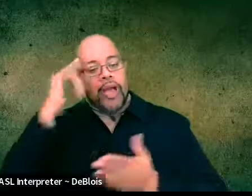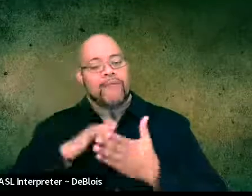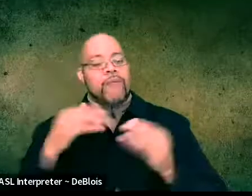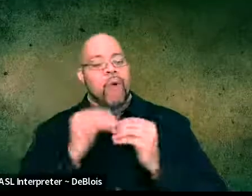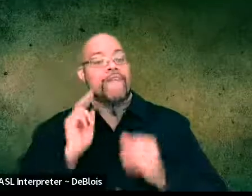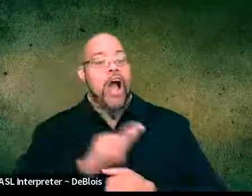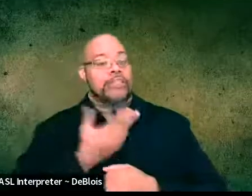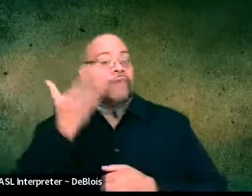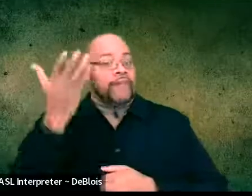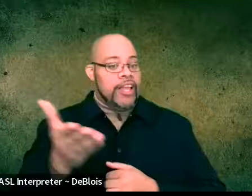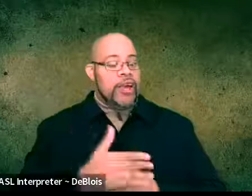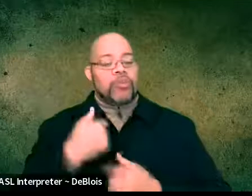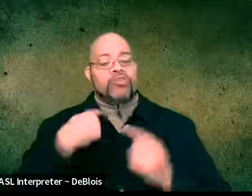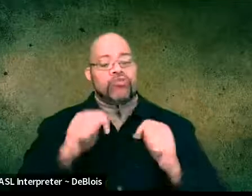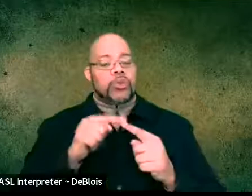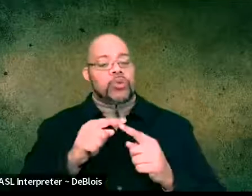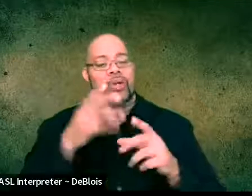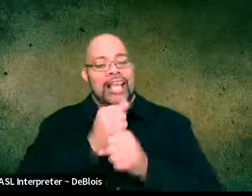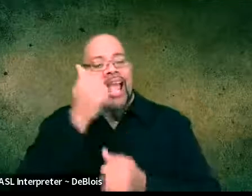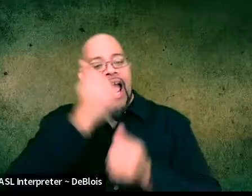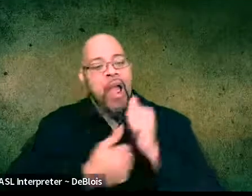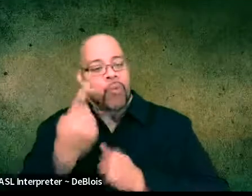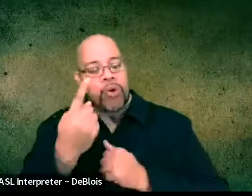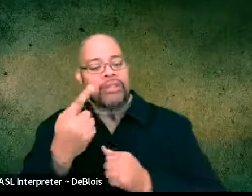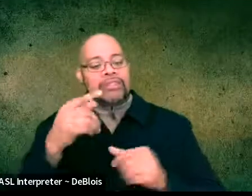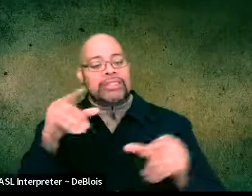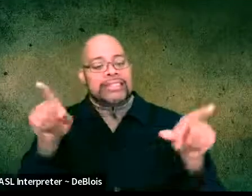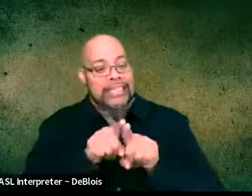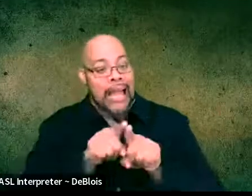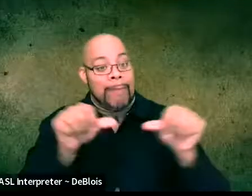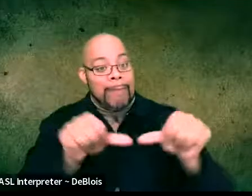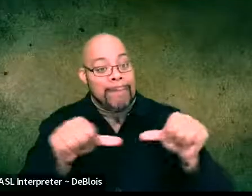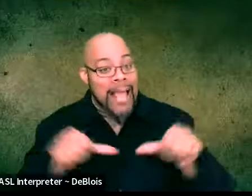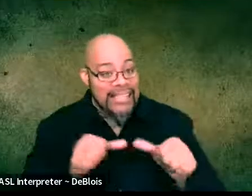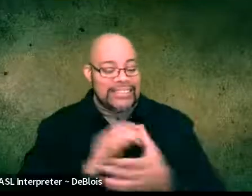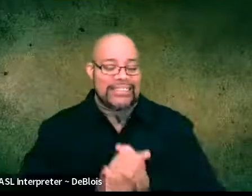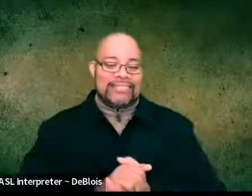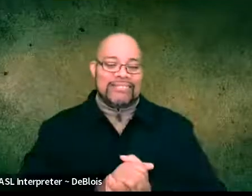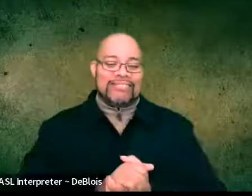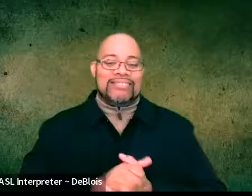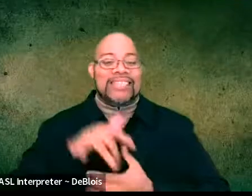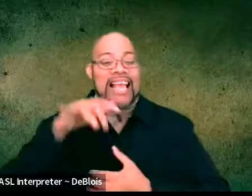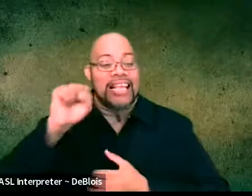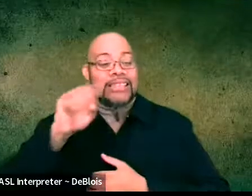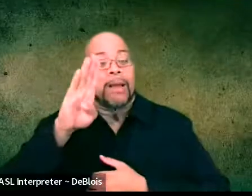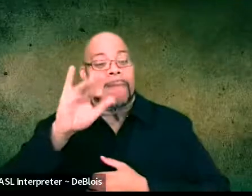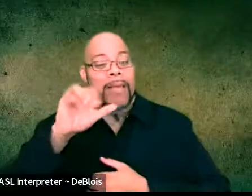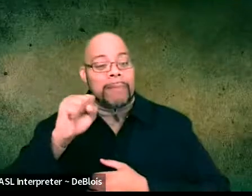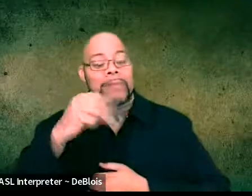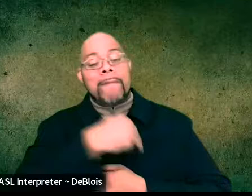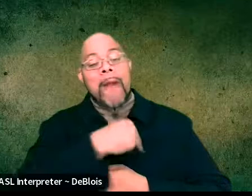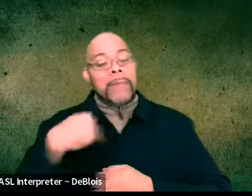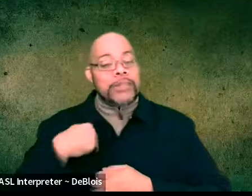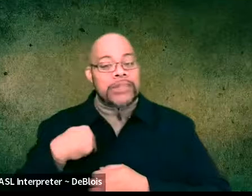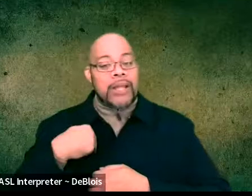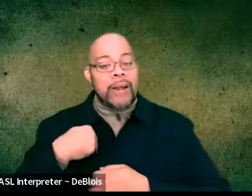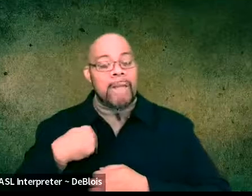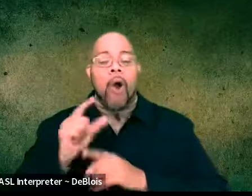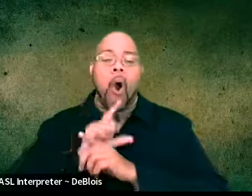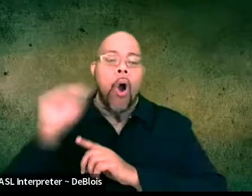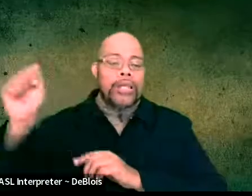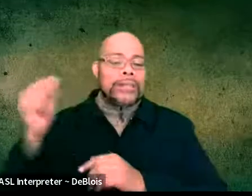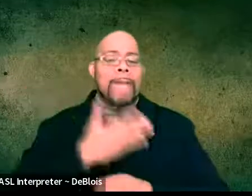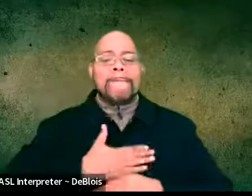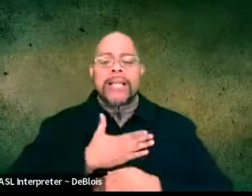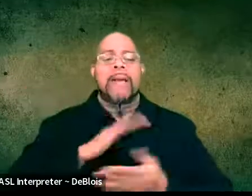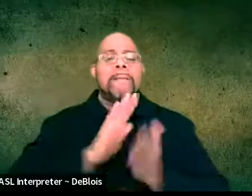us out there and we're trying to get everybody in the same space. Yes, BIMS memberships are awesome.